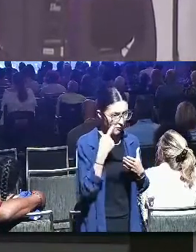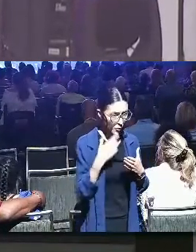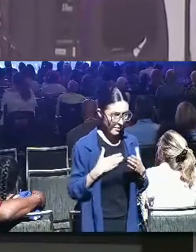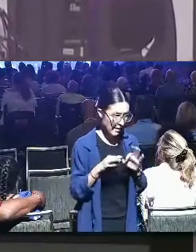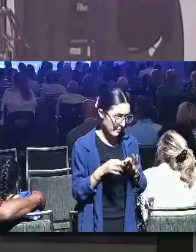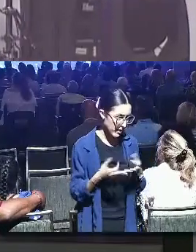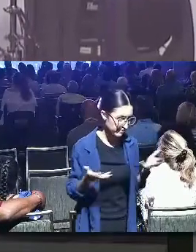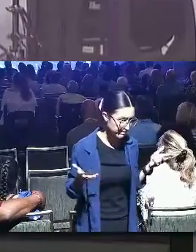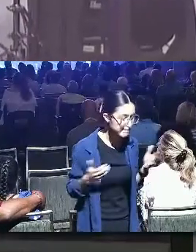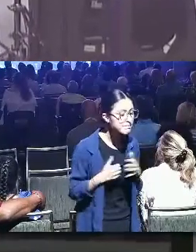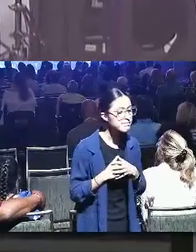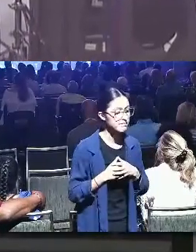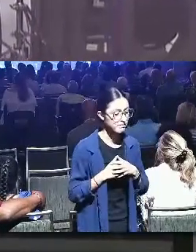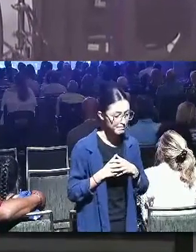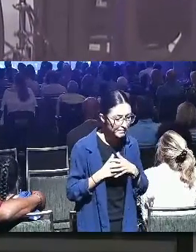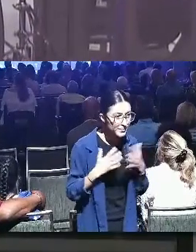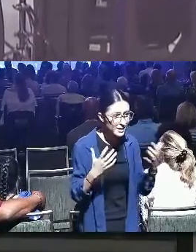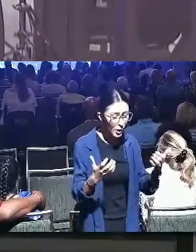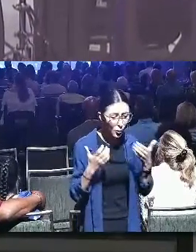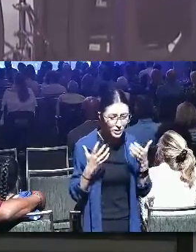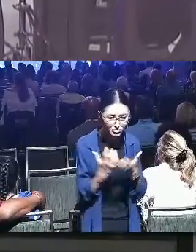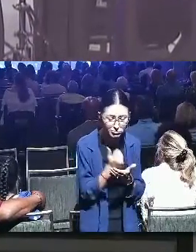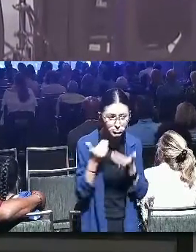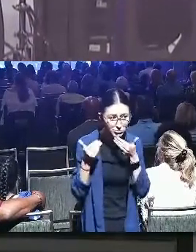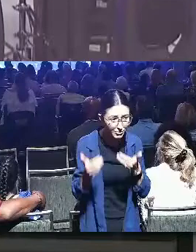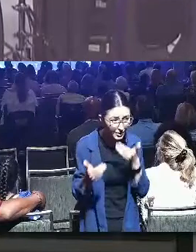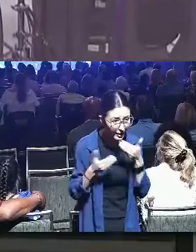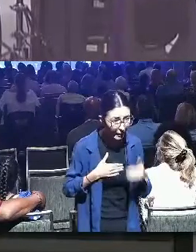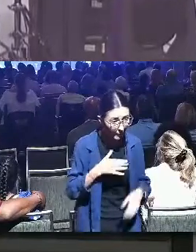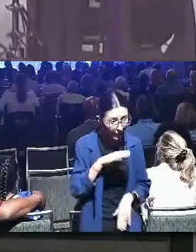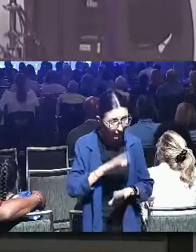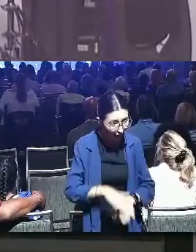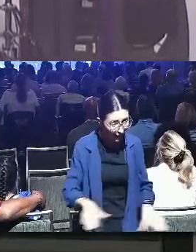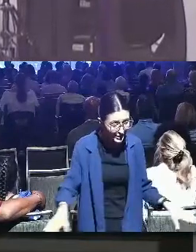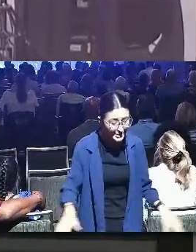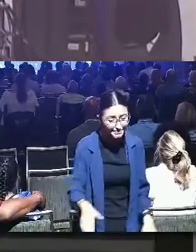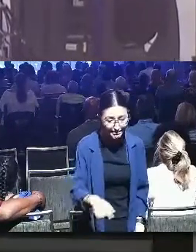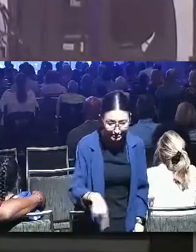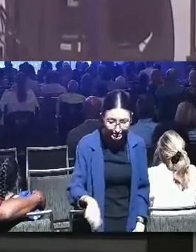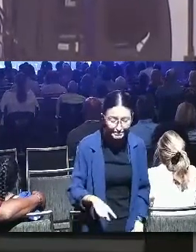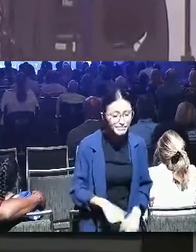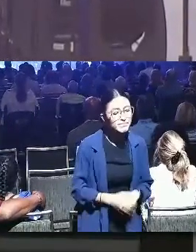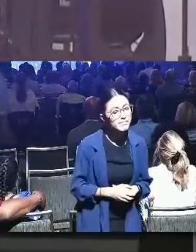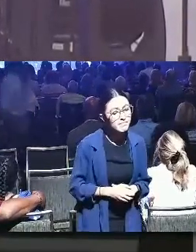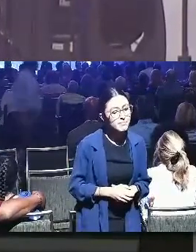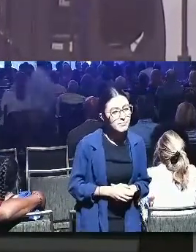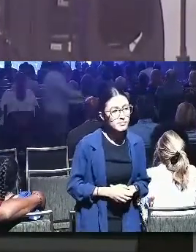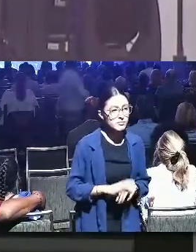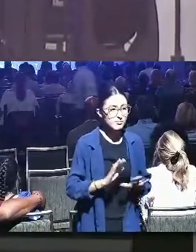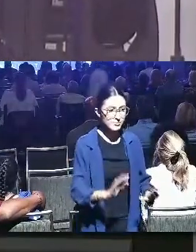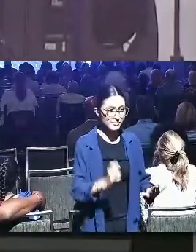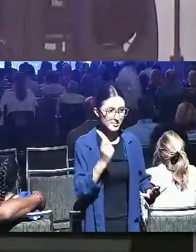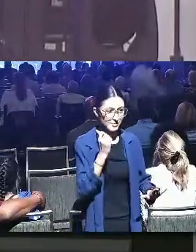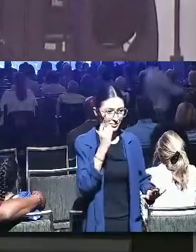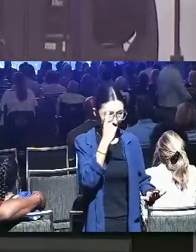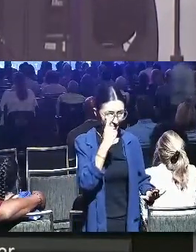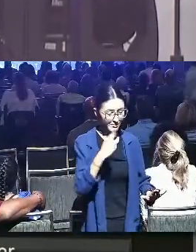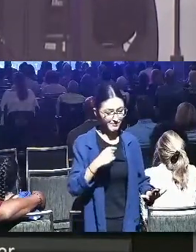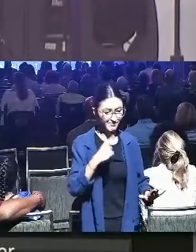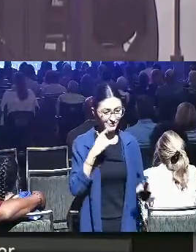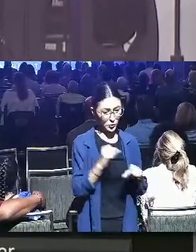So I want to thank my kids because I haven't, some of this spills over, believe it or not, into